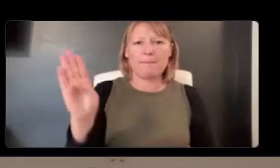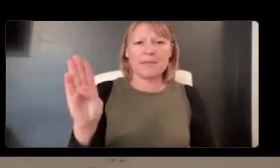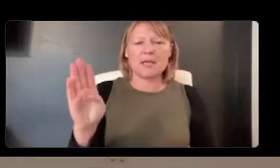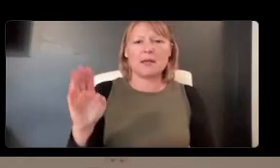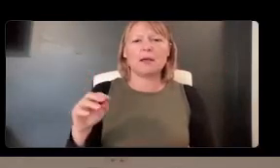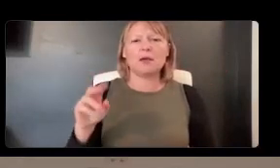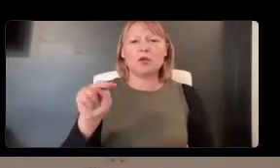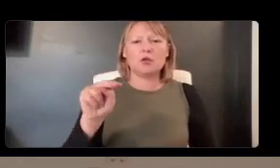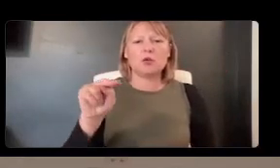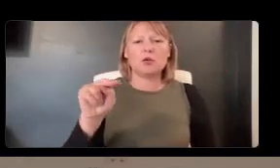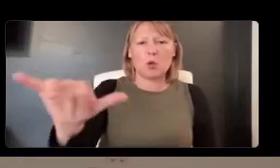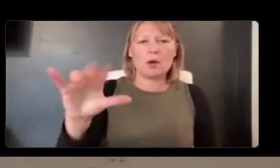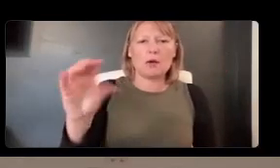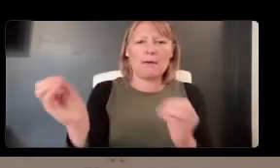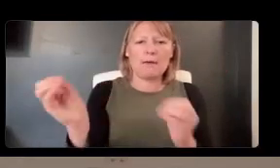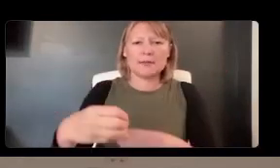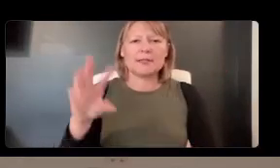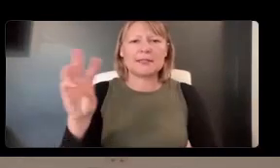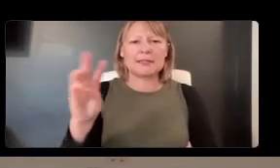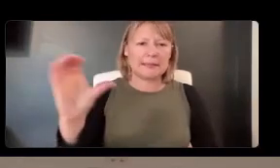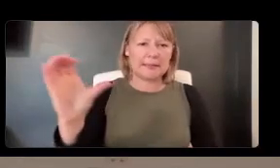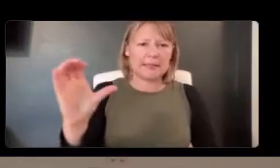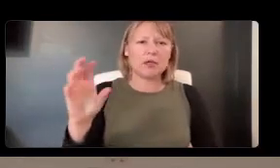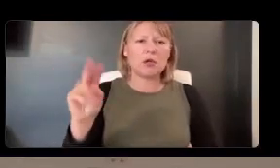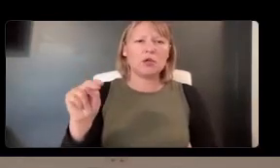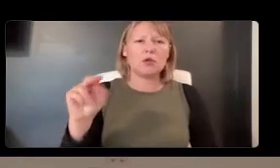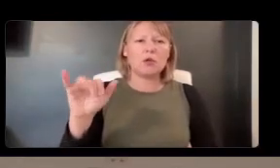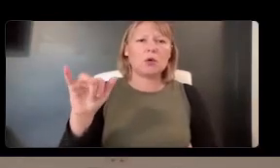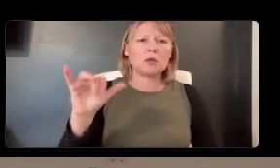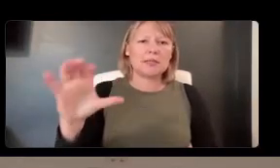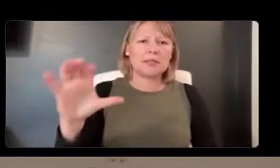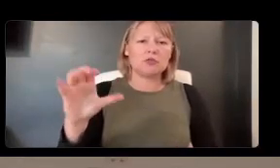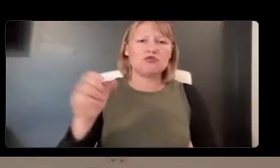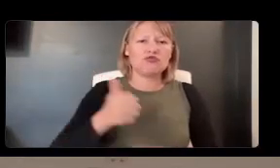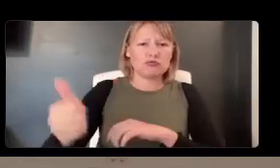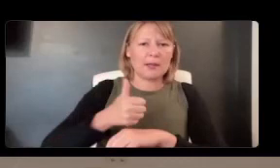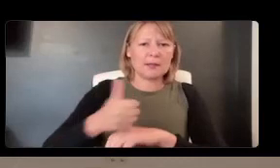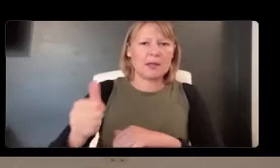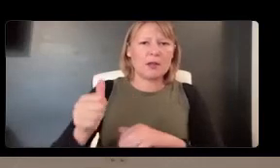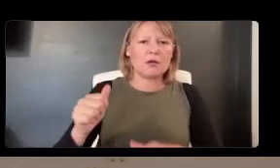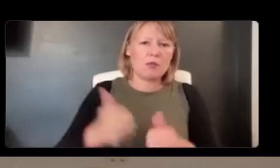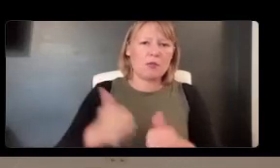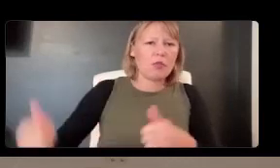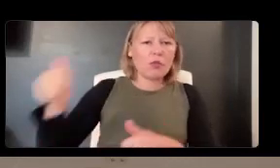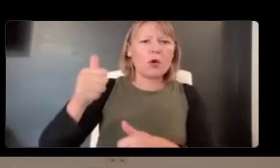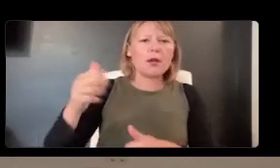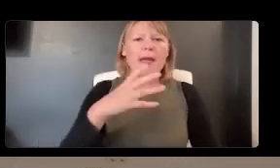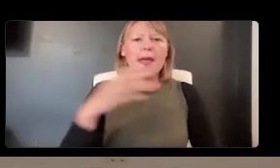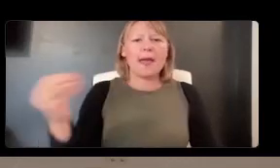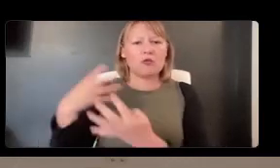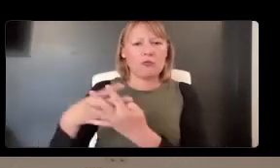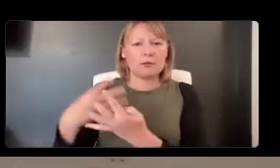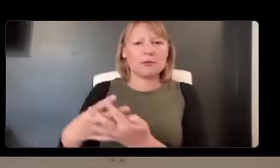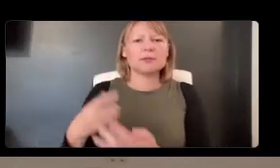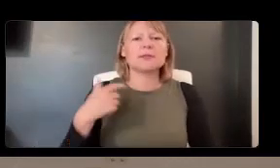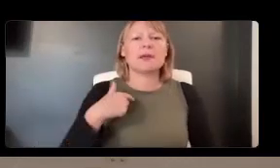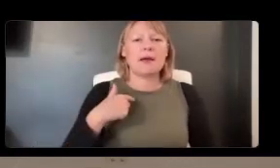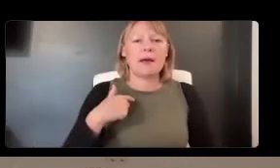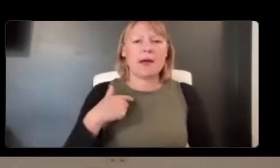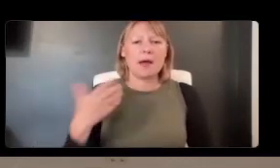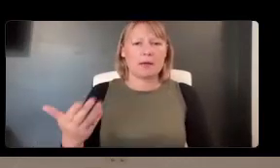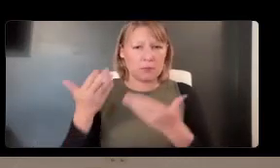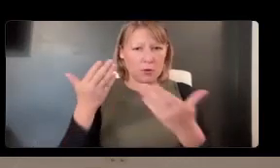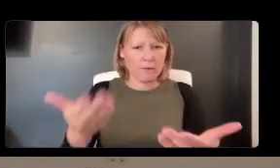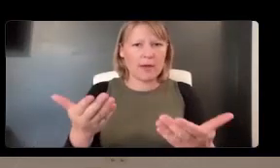Office, 6C, New York City Transit Authority, and 6D, Department of Corrections. I move to refer the cases back to their